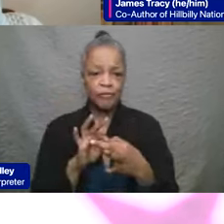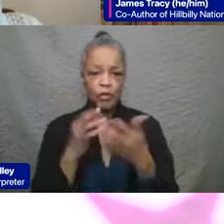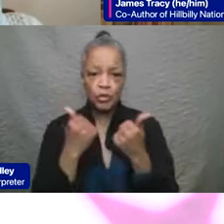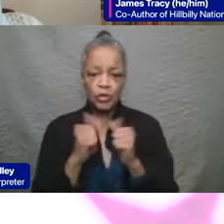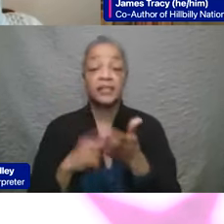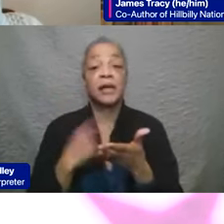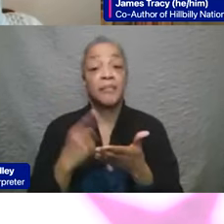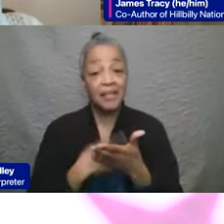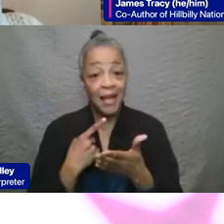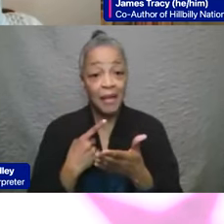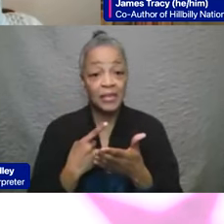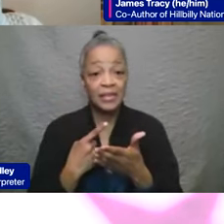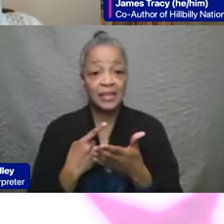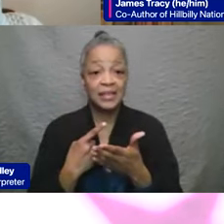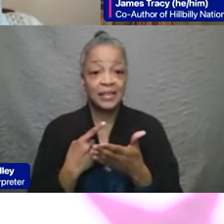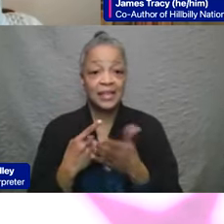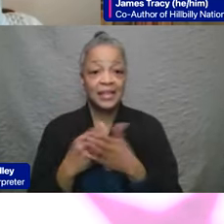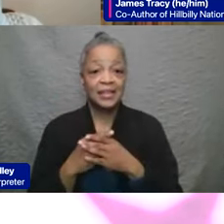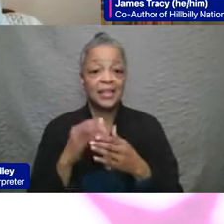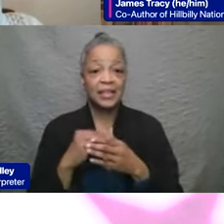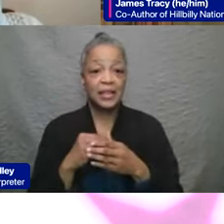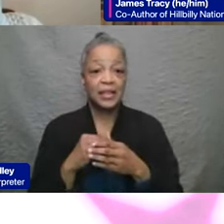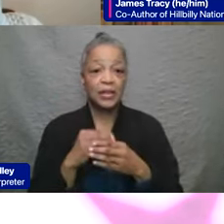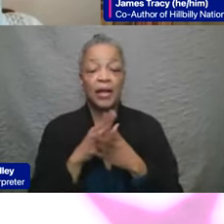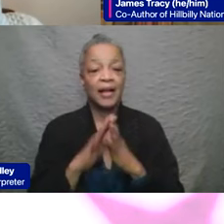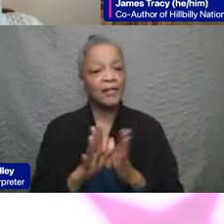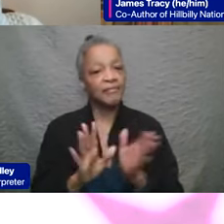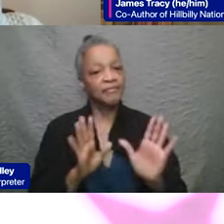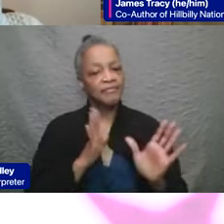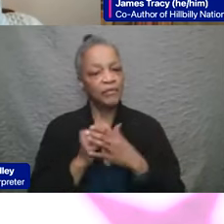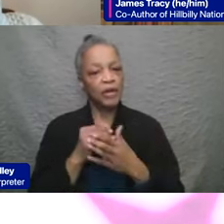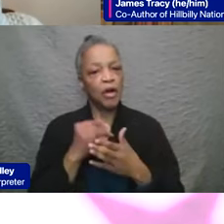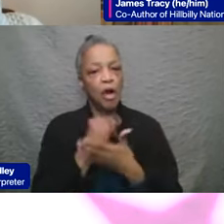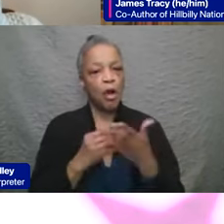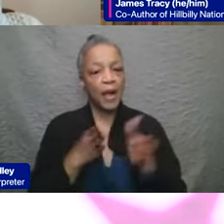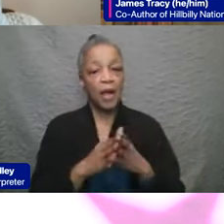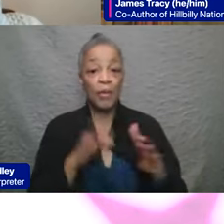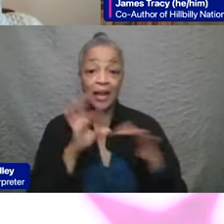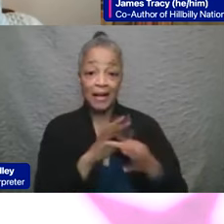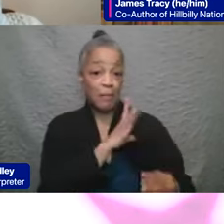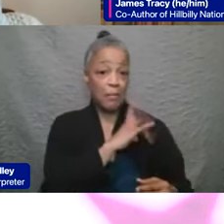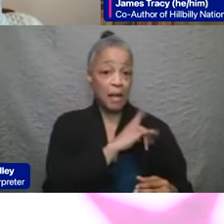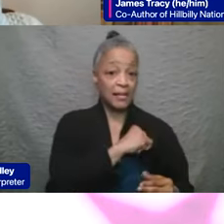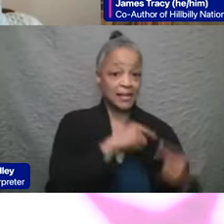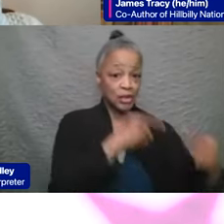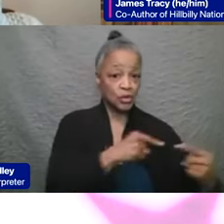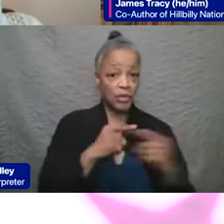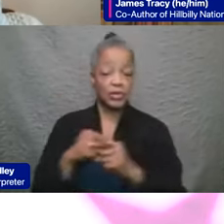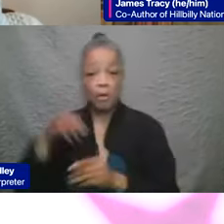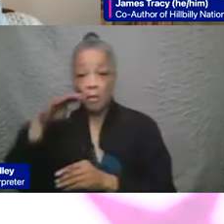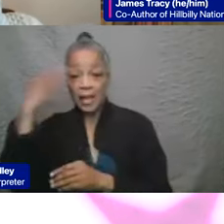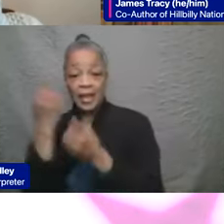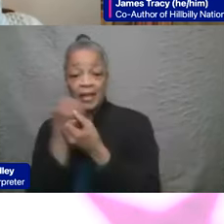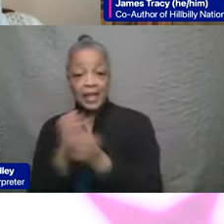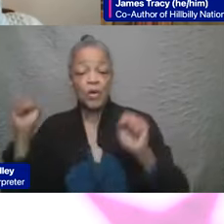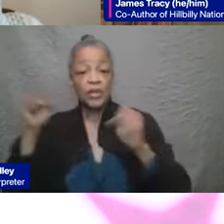sometimes it's an artful, sometimes it's not, but we connect the struggles in Palestine to the Black liberation struggle here in the United States. We talk